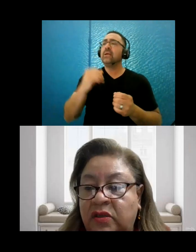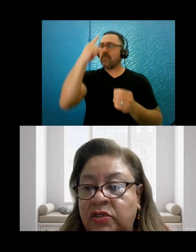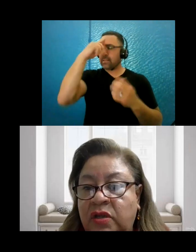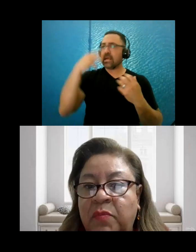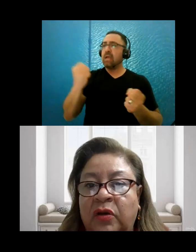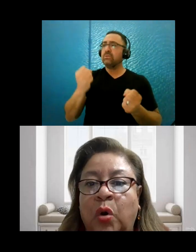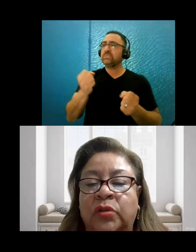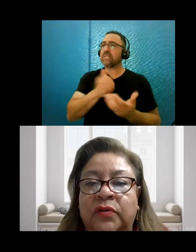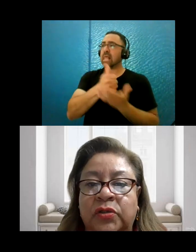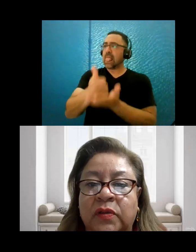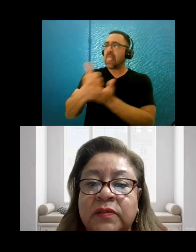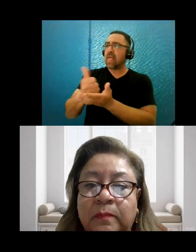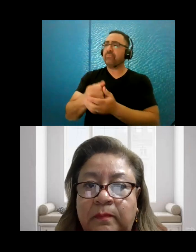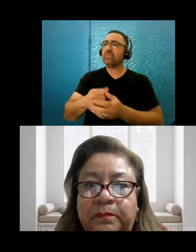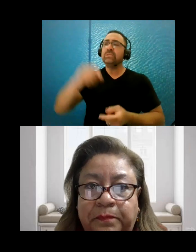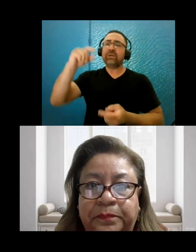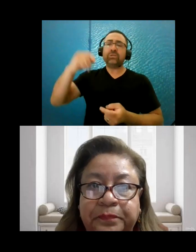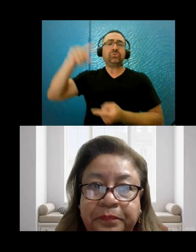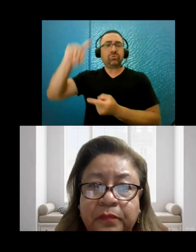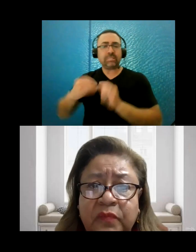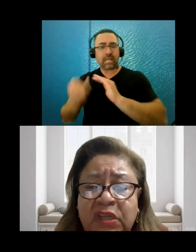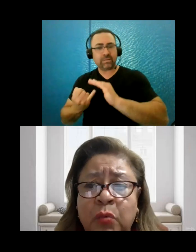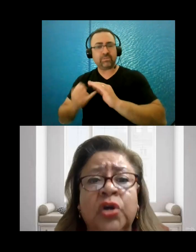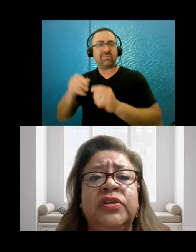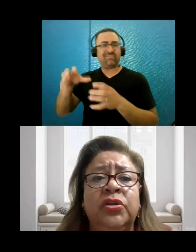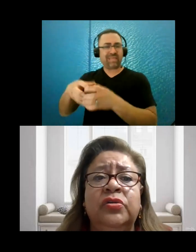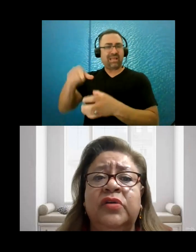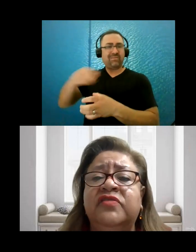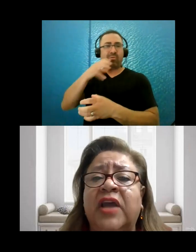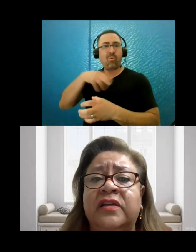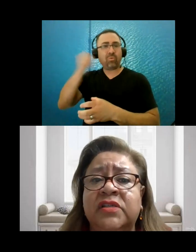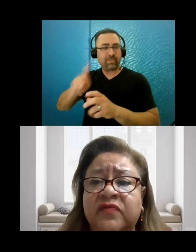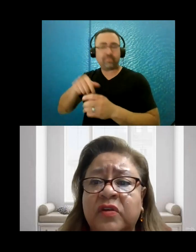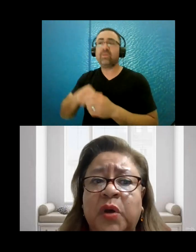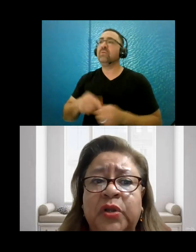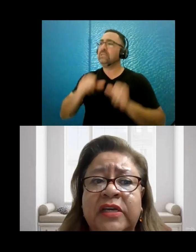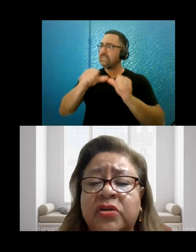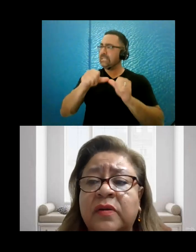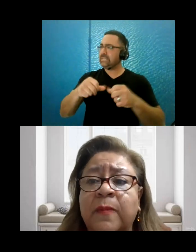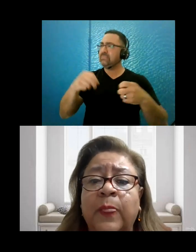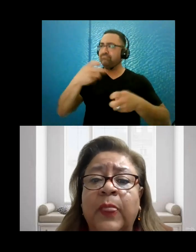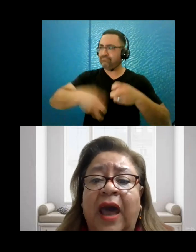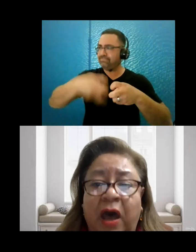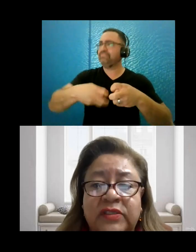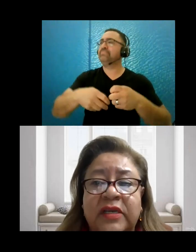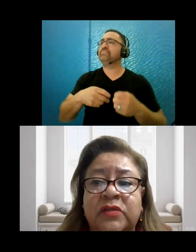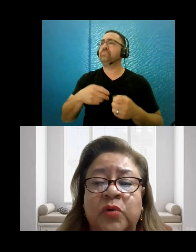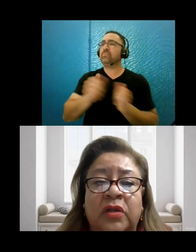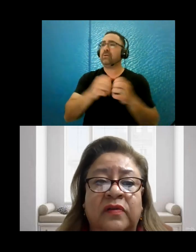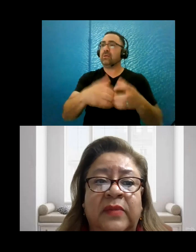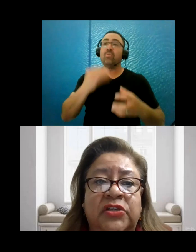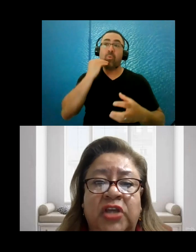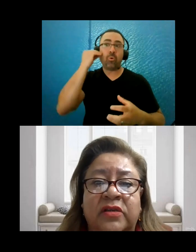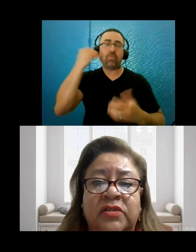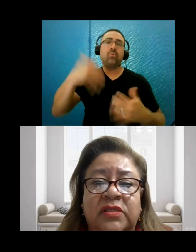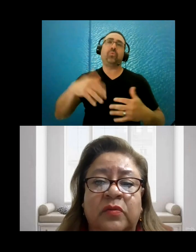decrease isolation among older adults. We continue to have challenges for the population. Housing is one